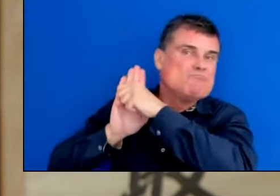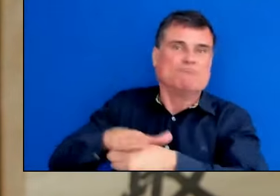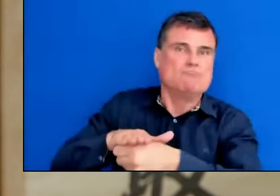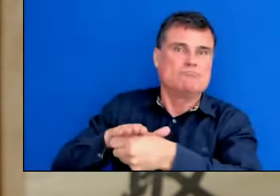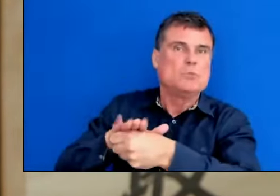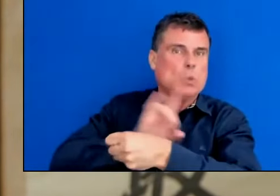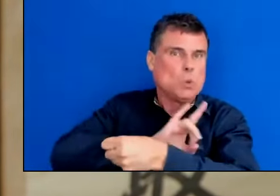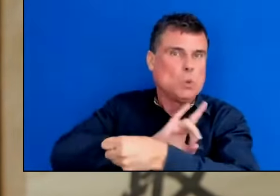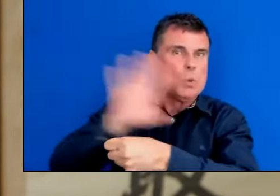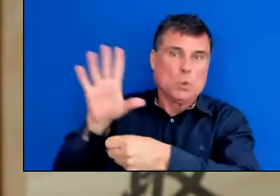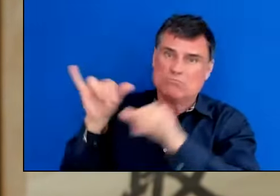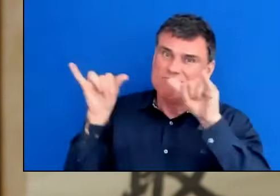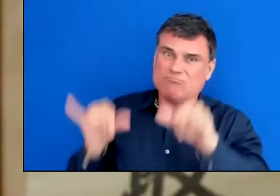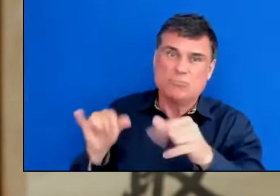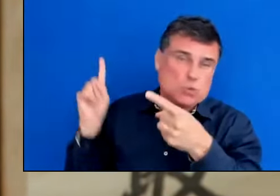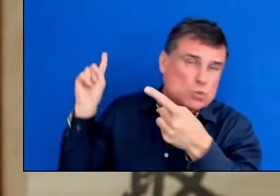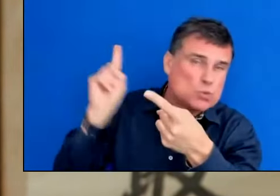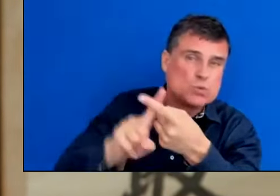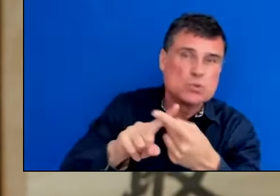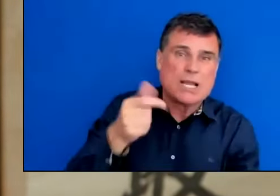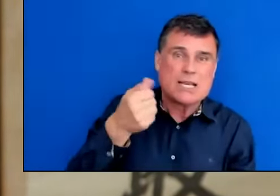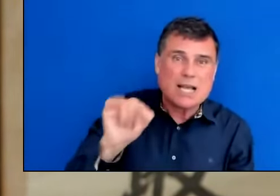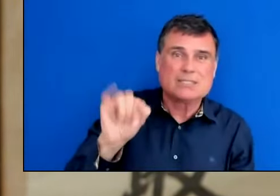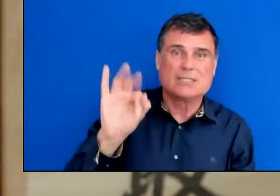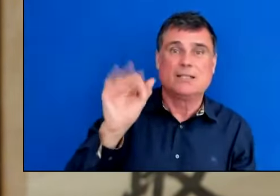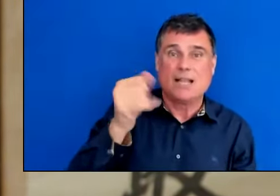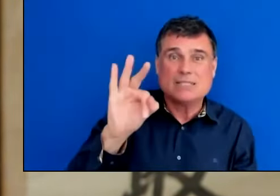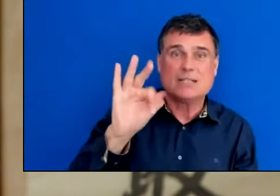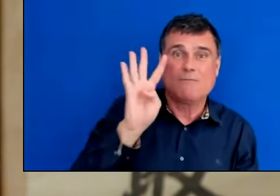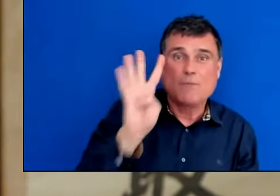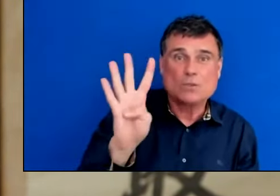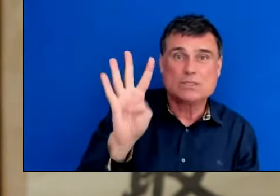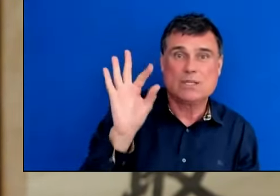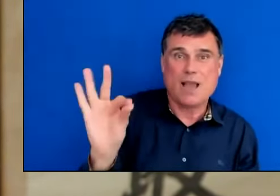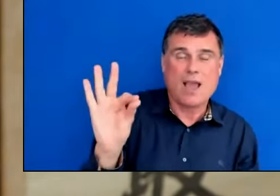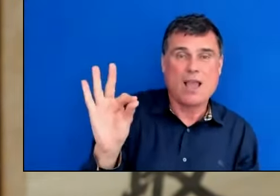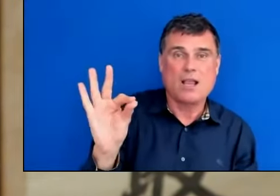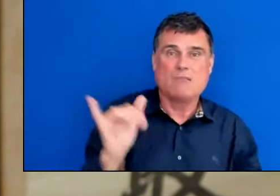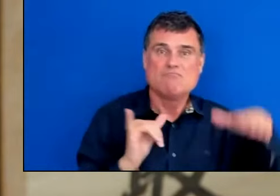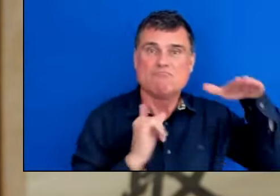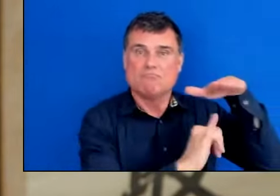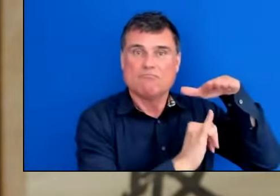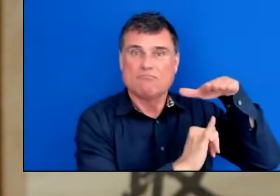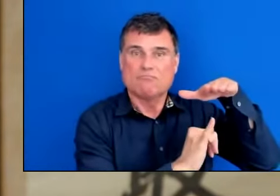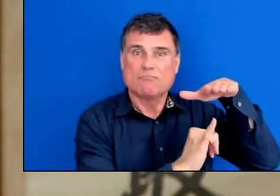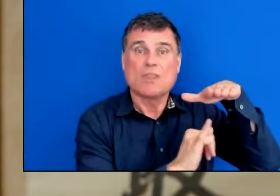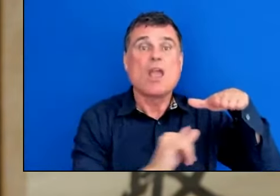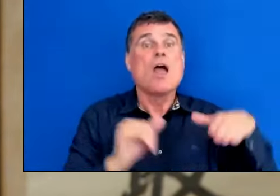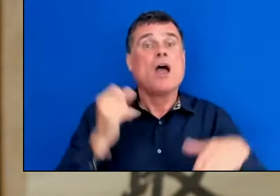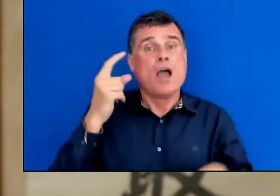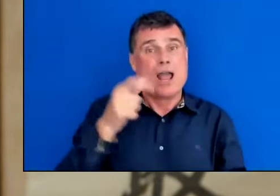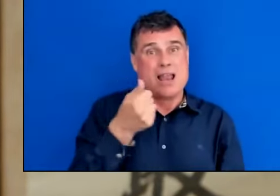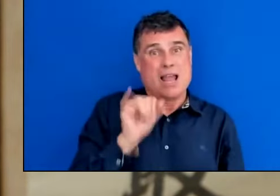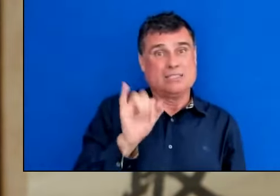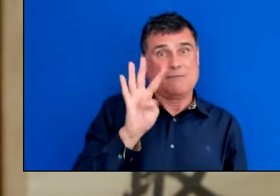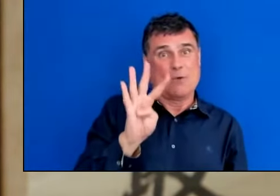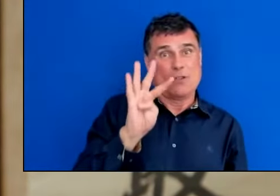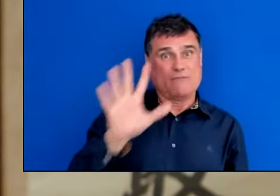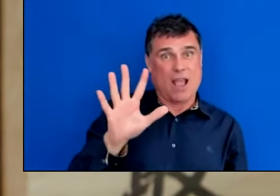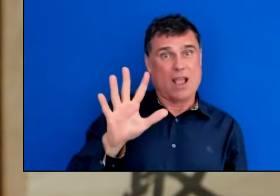that. In 1945, the Canadian government said to the